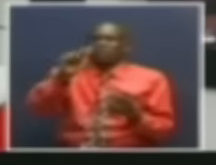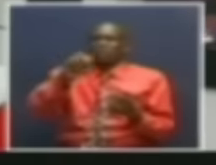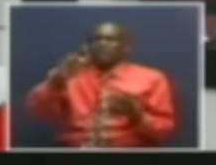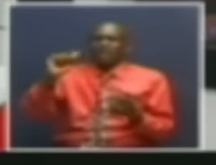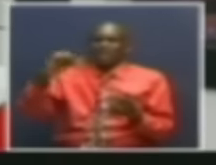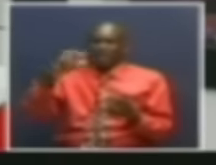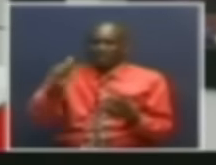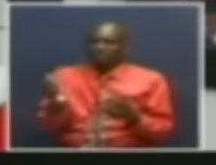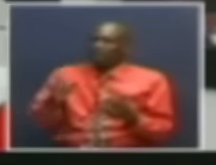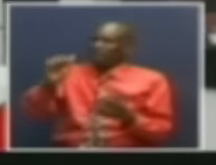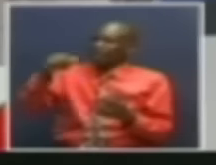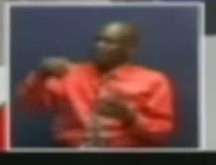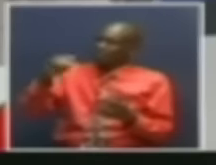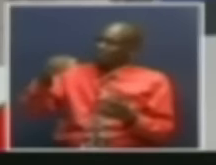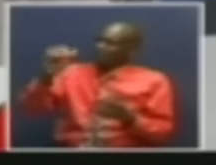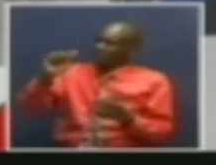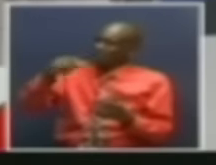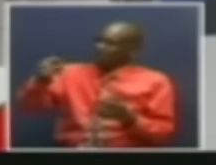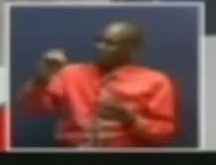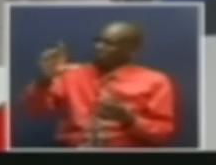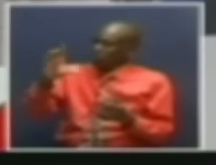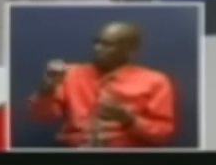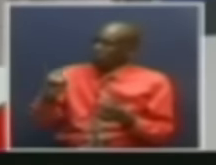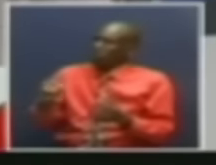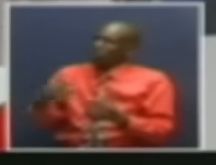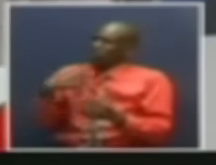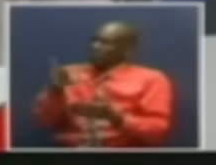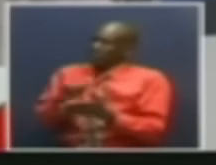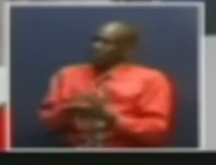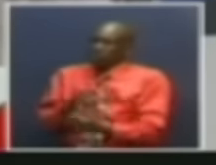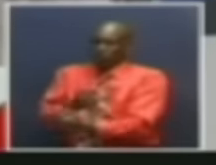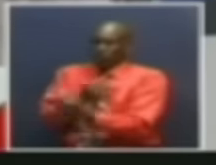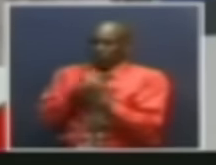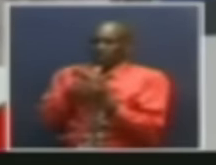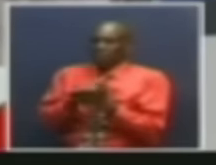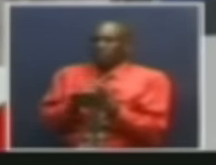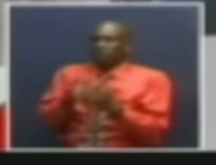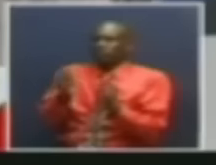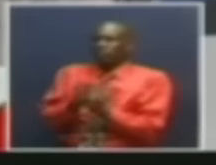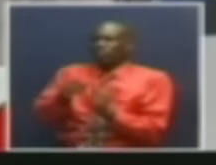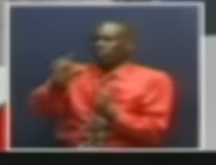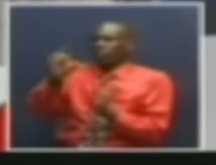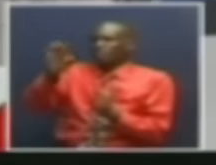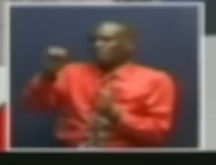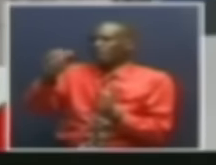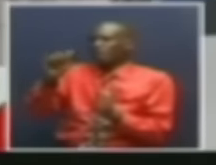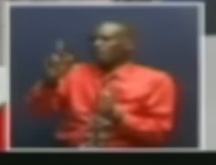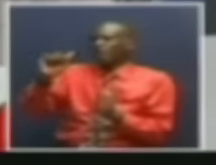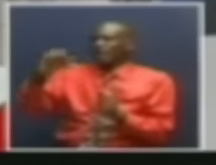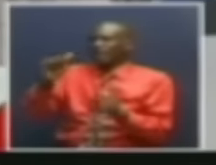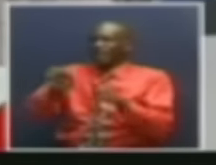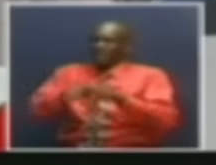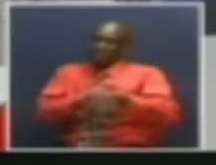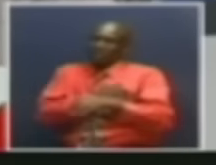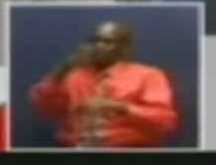the last response here, you are confident that under David Maraga as the Chief Justice, we are on course? We are on course. Let's get